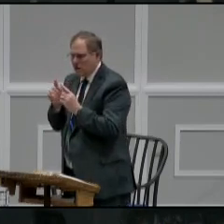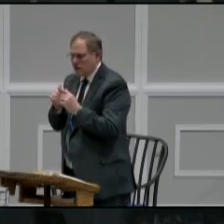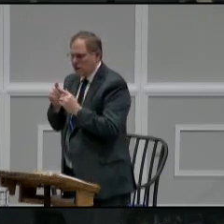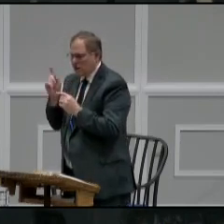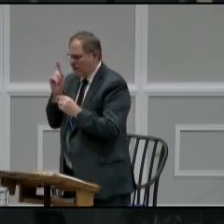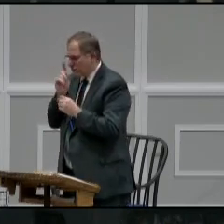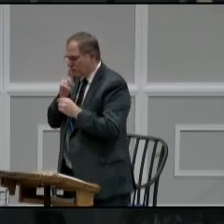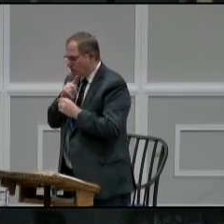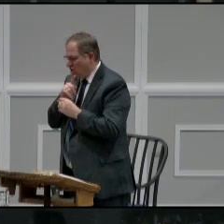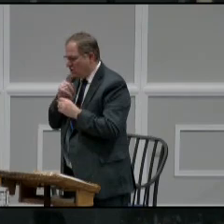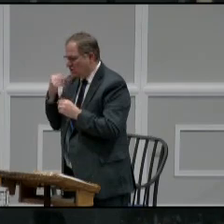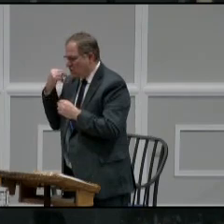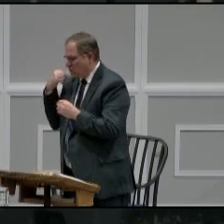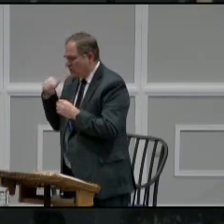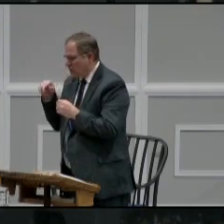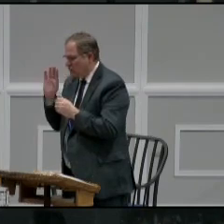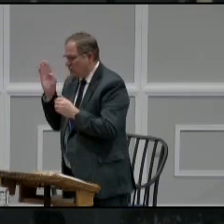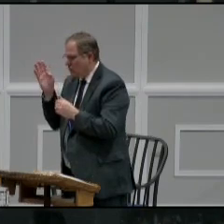so sincere,